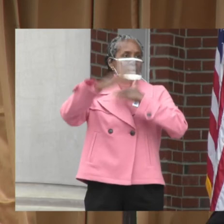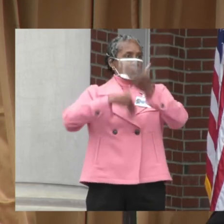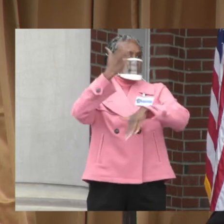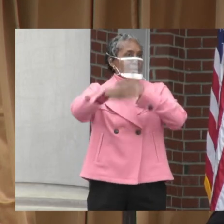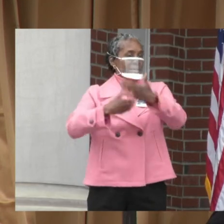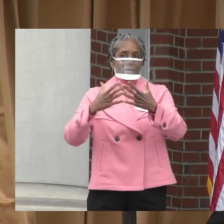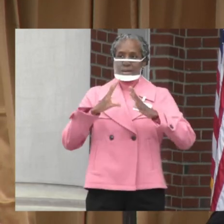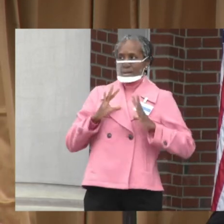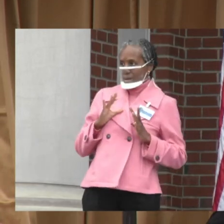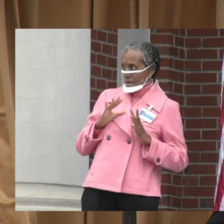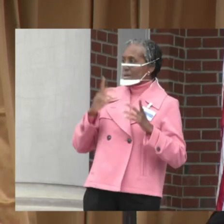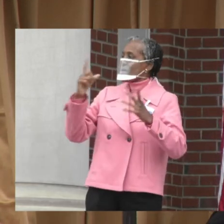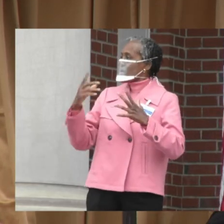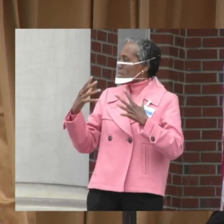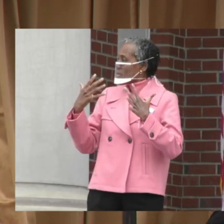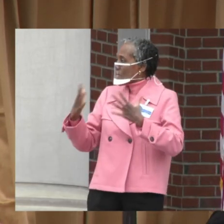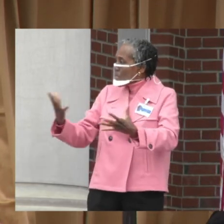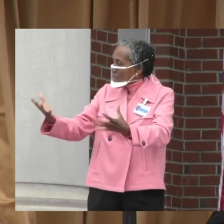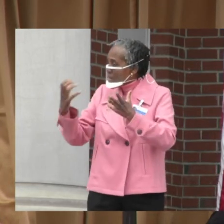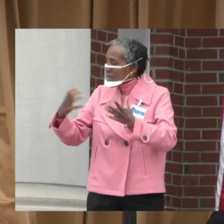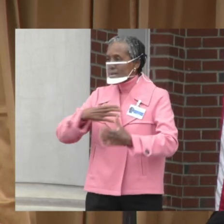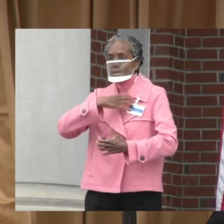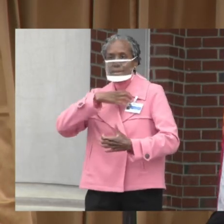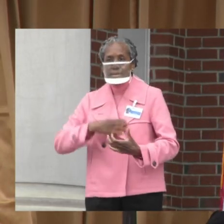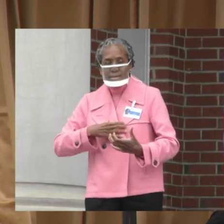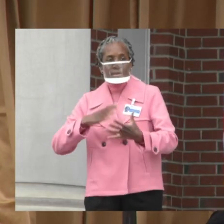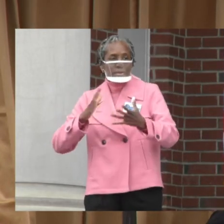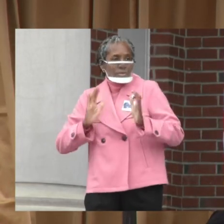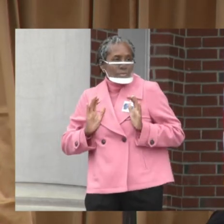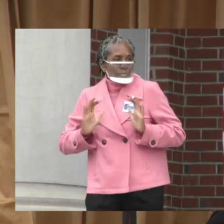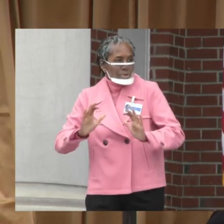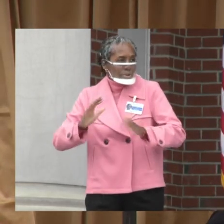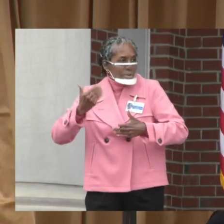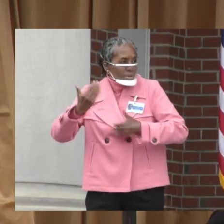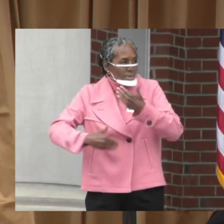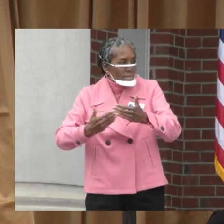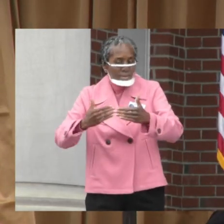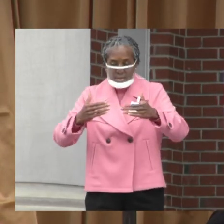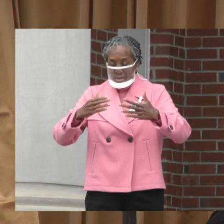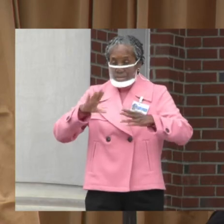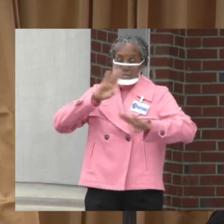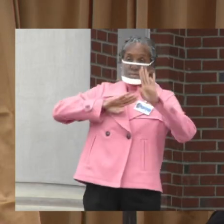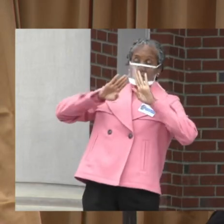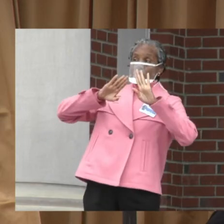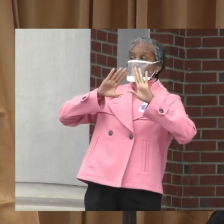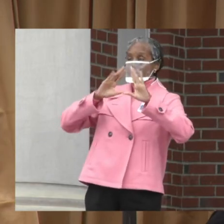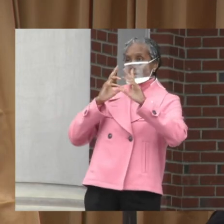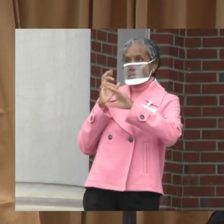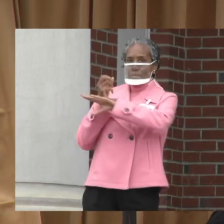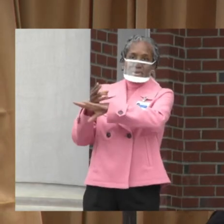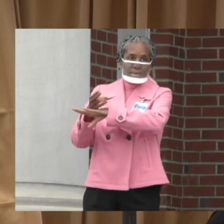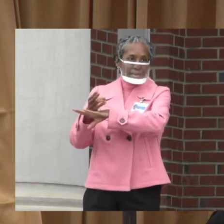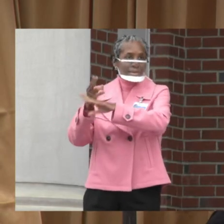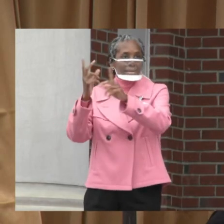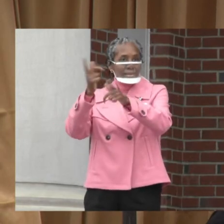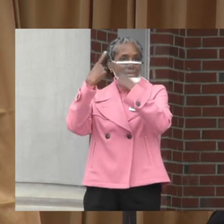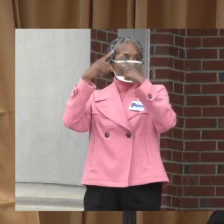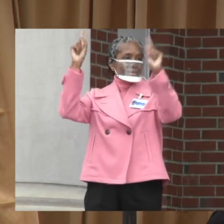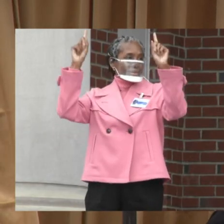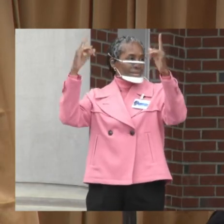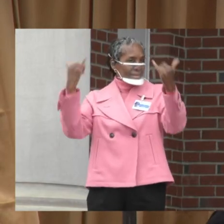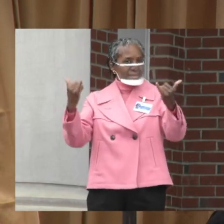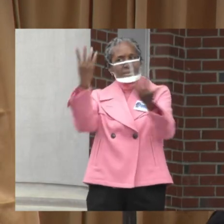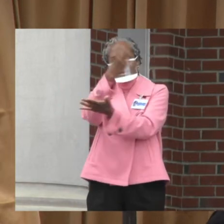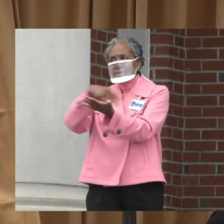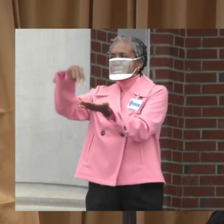sheer force of your will alone has pushed you through strife and forward into success. Stand